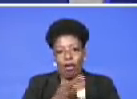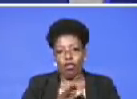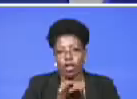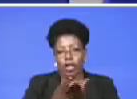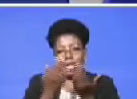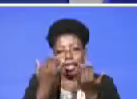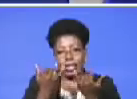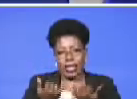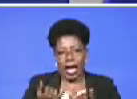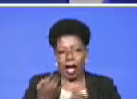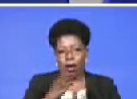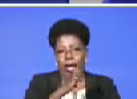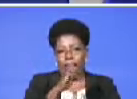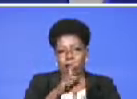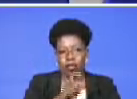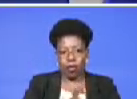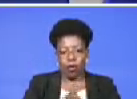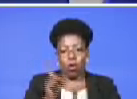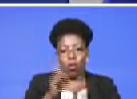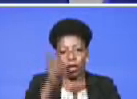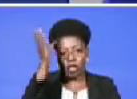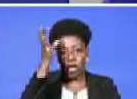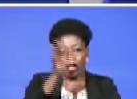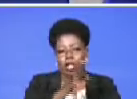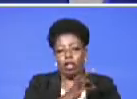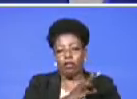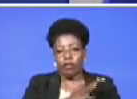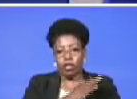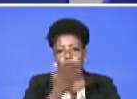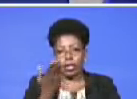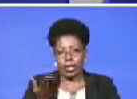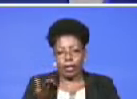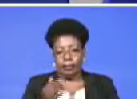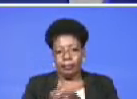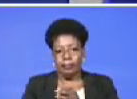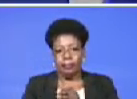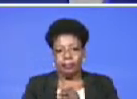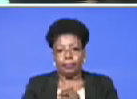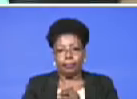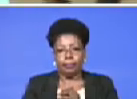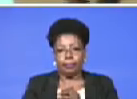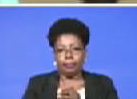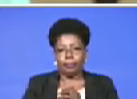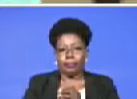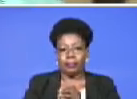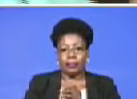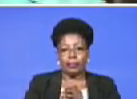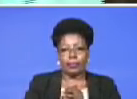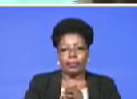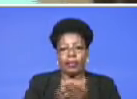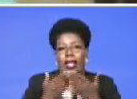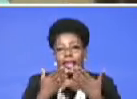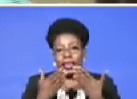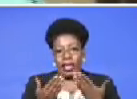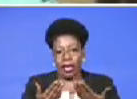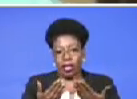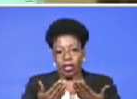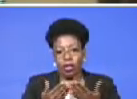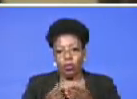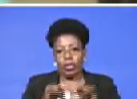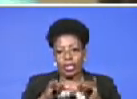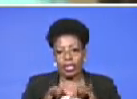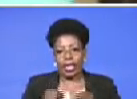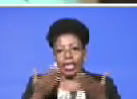now go to Exuma, where our Charles Fisher is standing by with the latest. Well, thanks a lot, Johnny. We're still